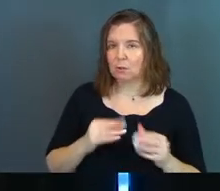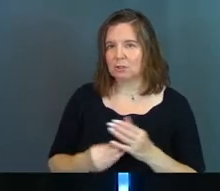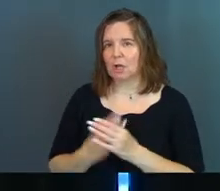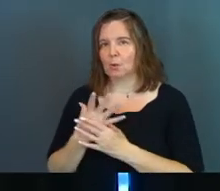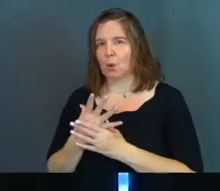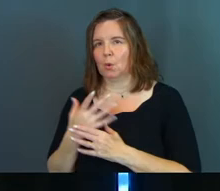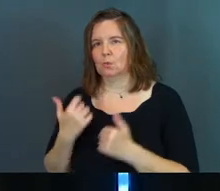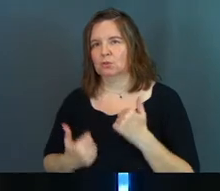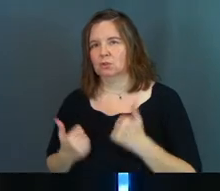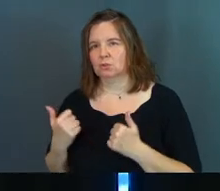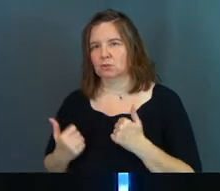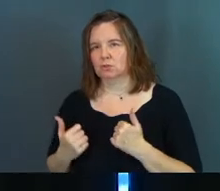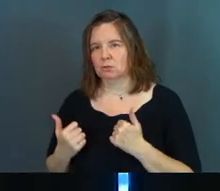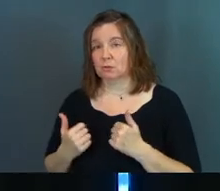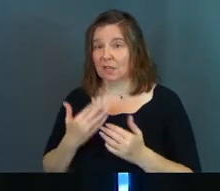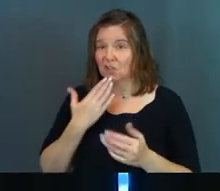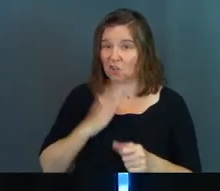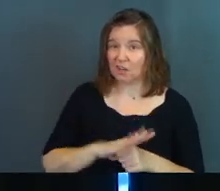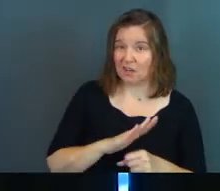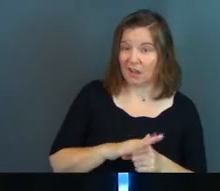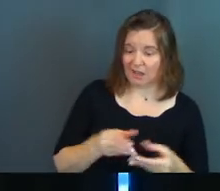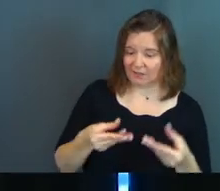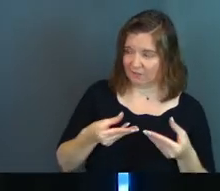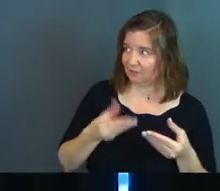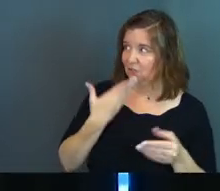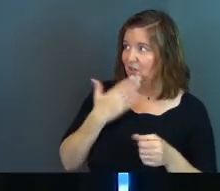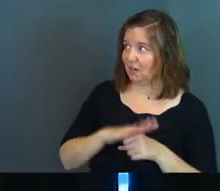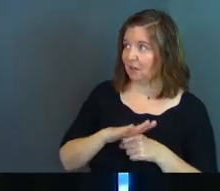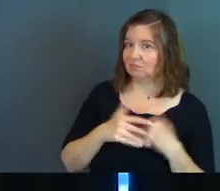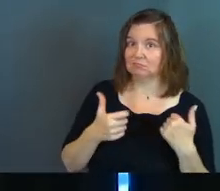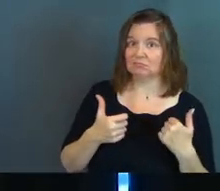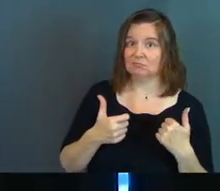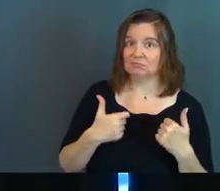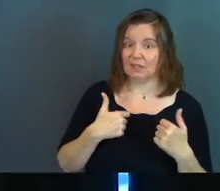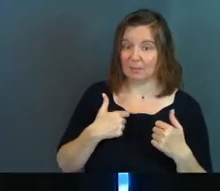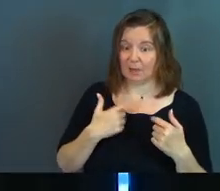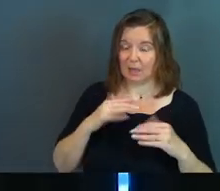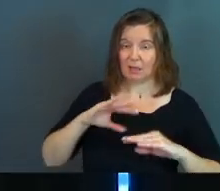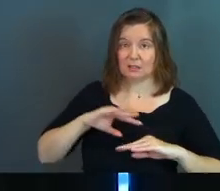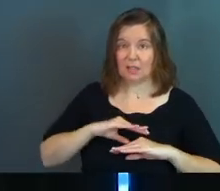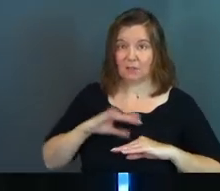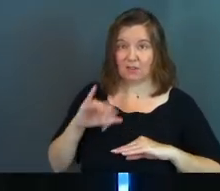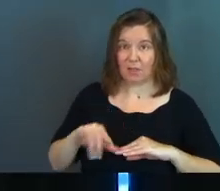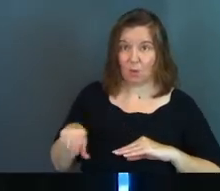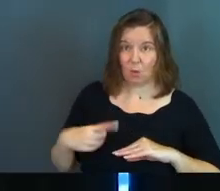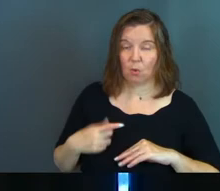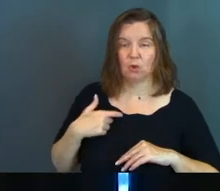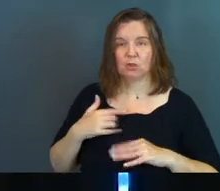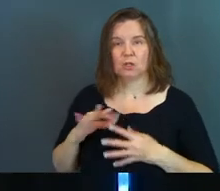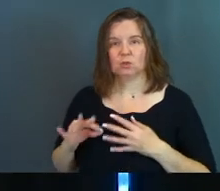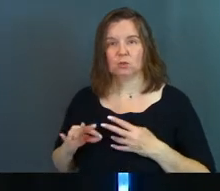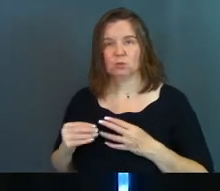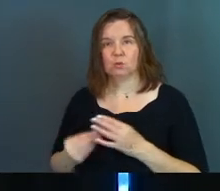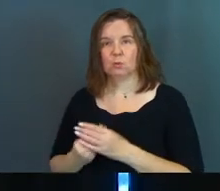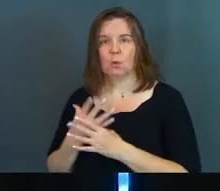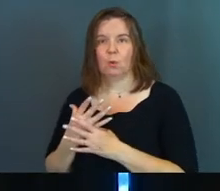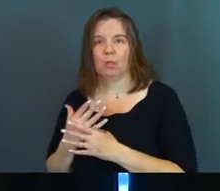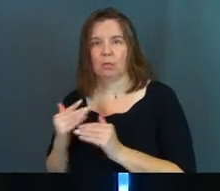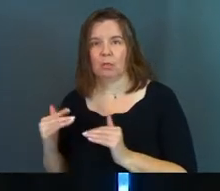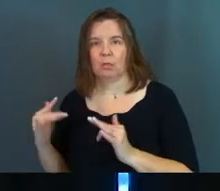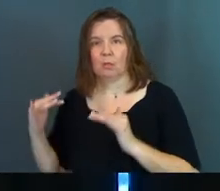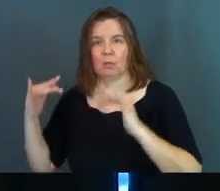grow? Is it good enough? Is good enough? Am I going to settle for that or should I choose